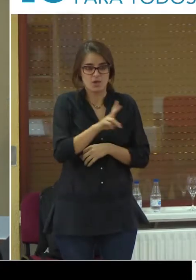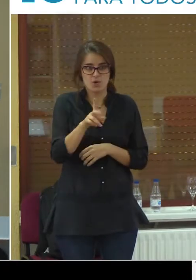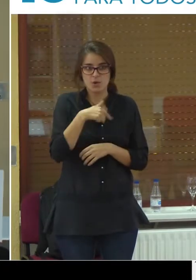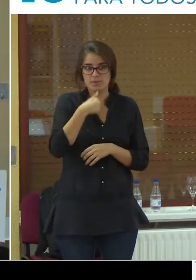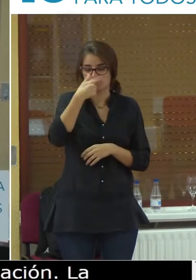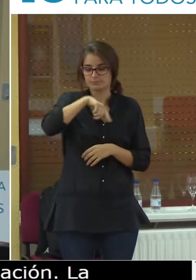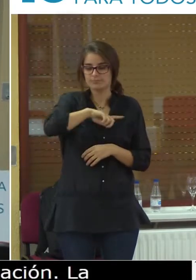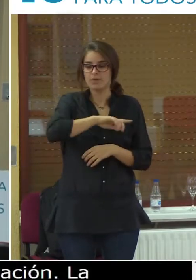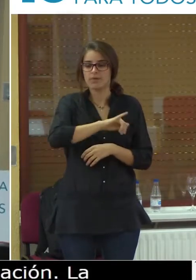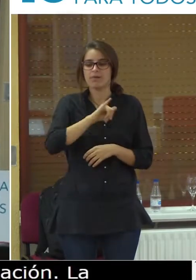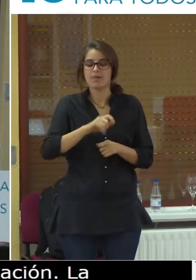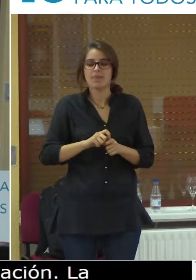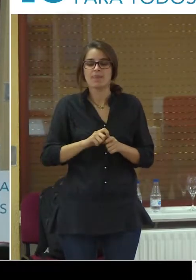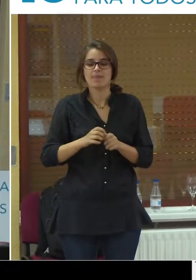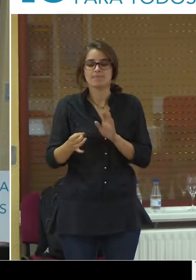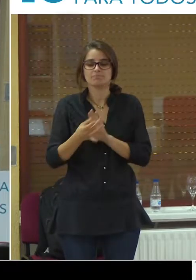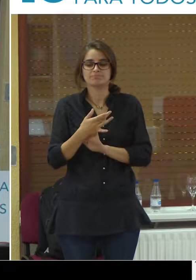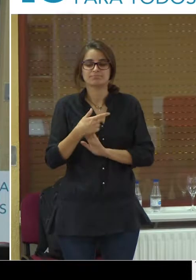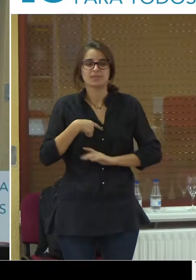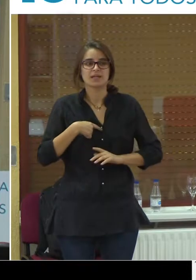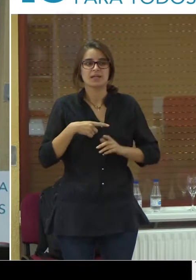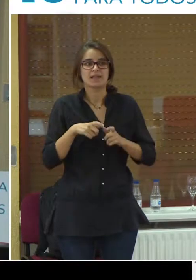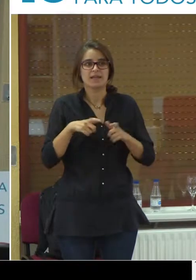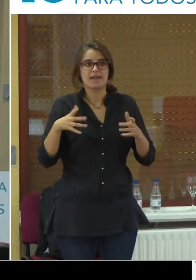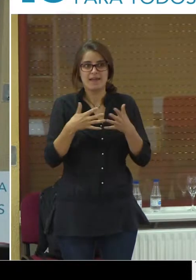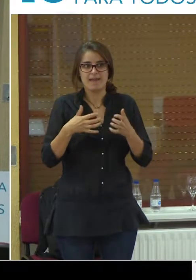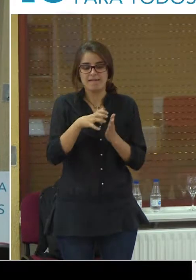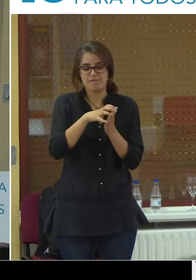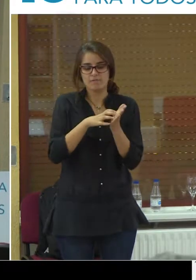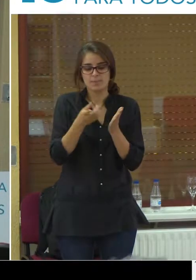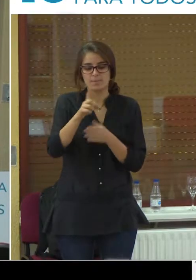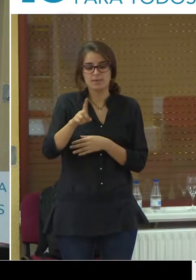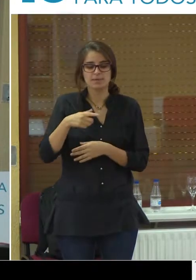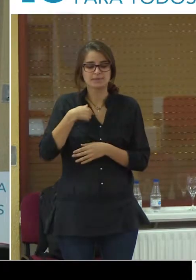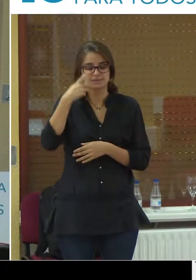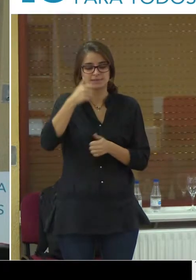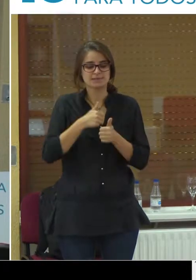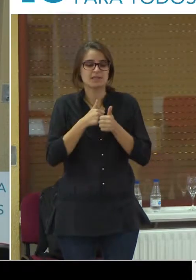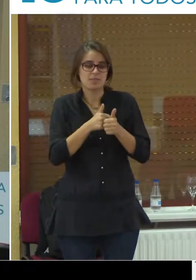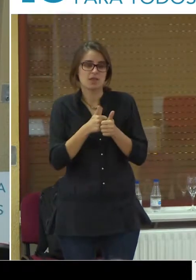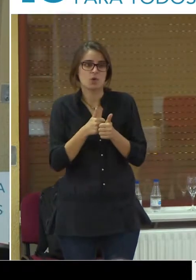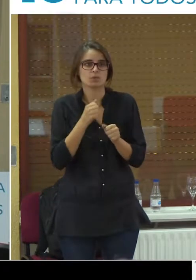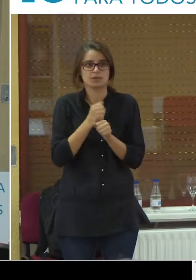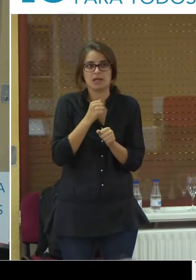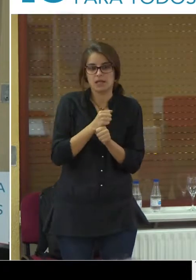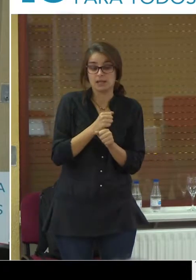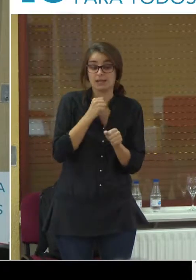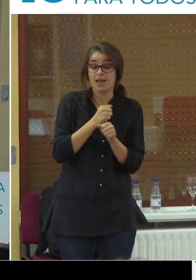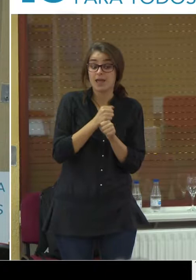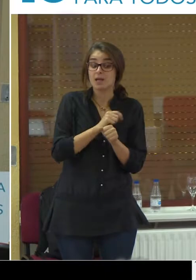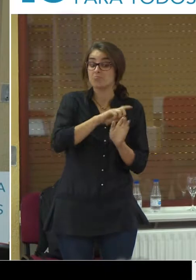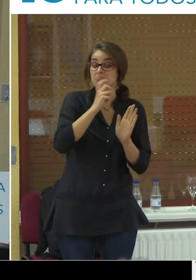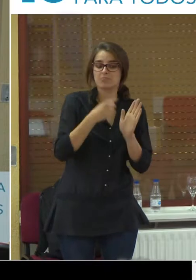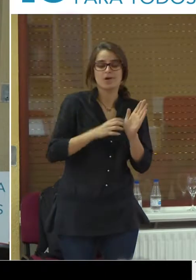But we draw different monthly reports to have a